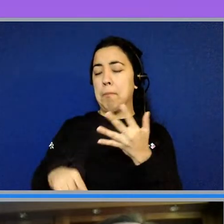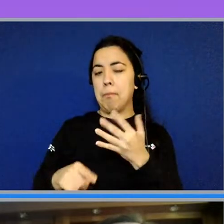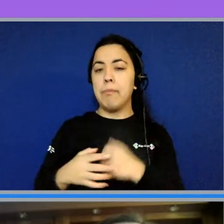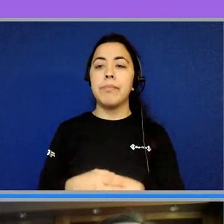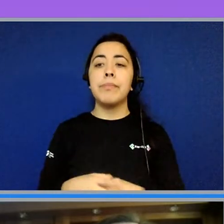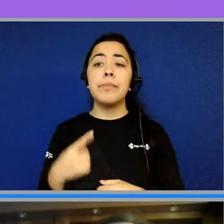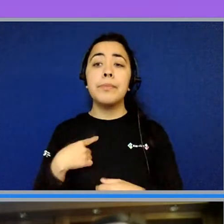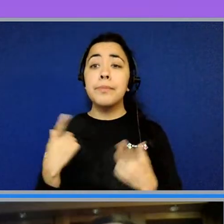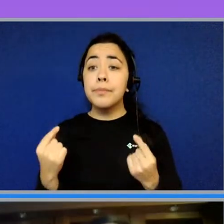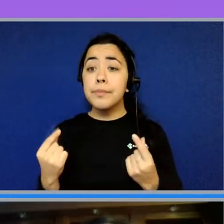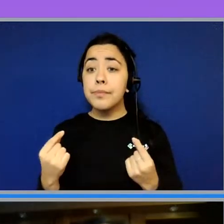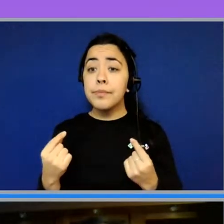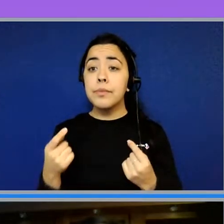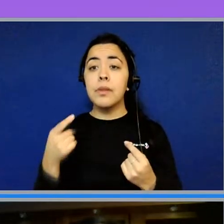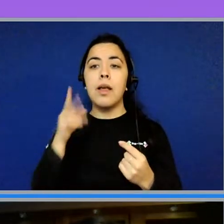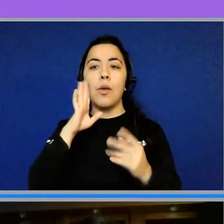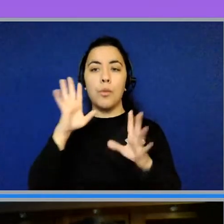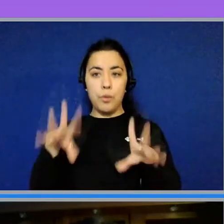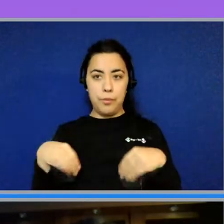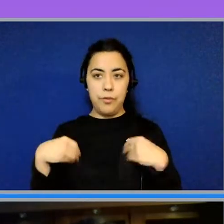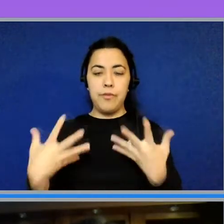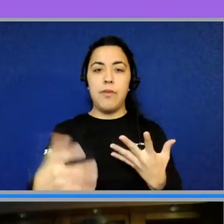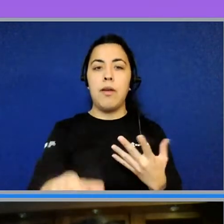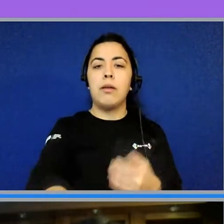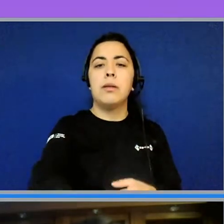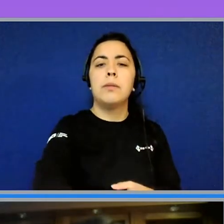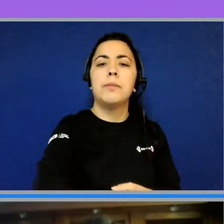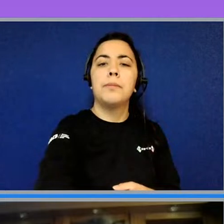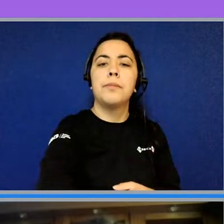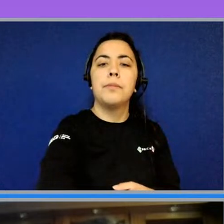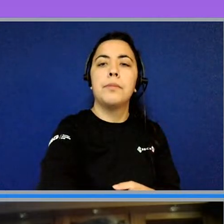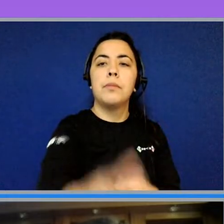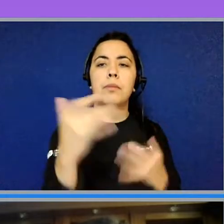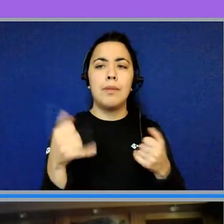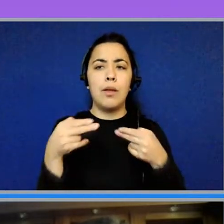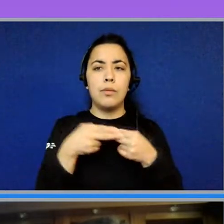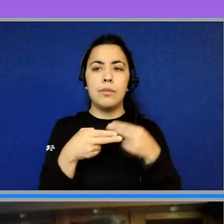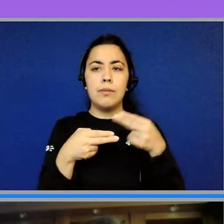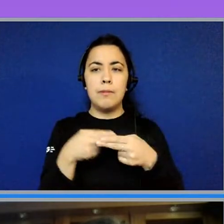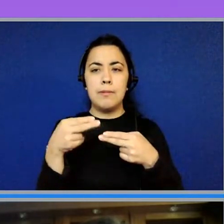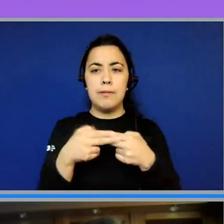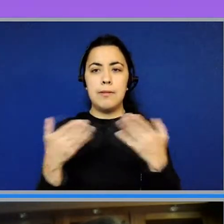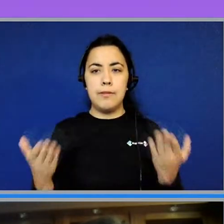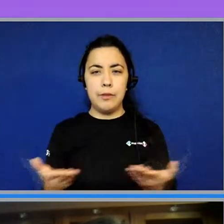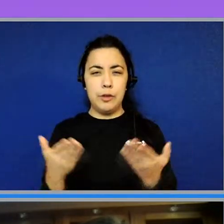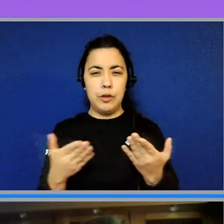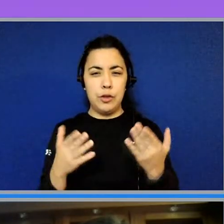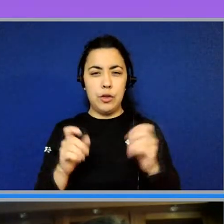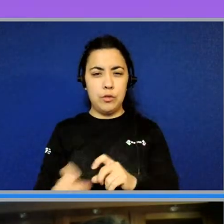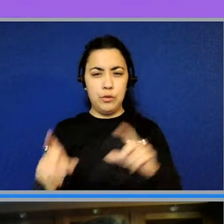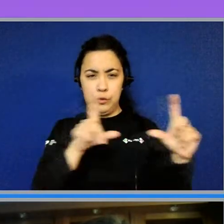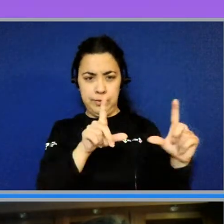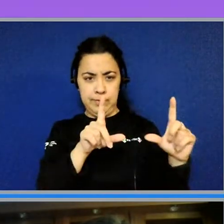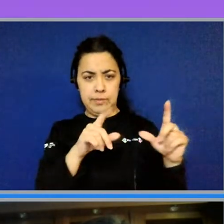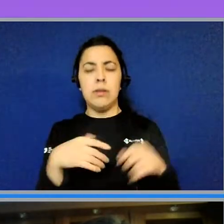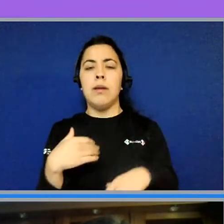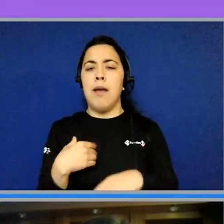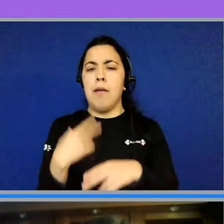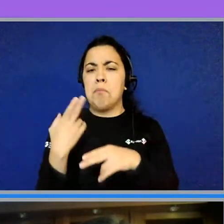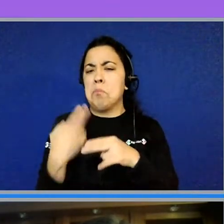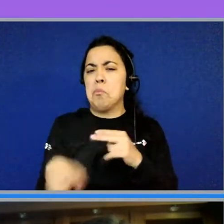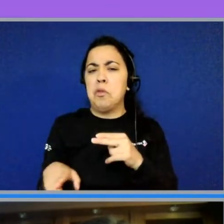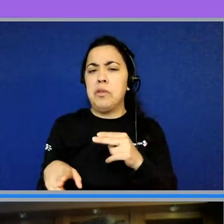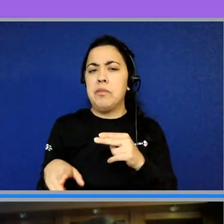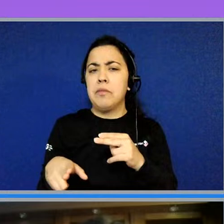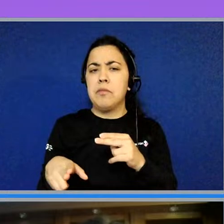will provide you, and now we have the slides on the screen, with a little overview of